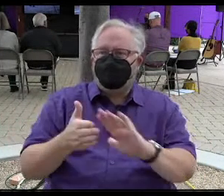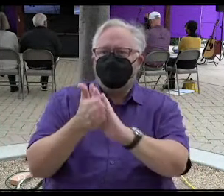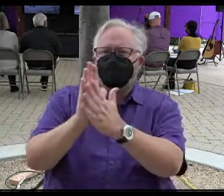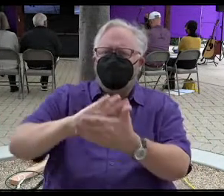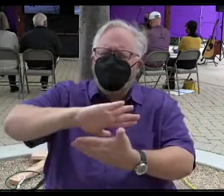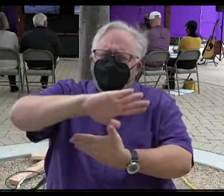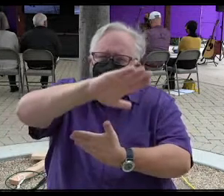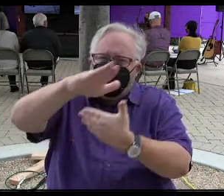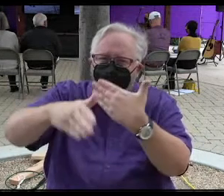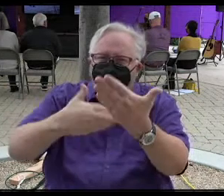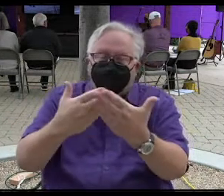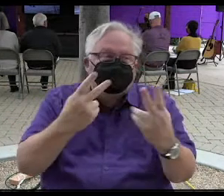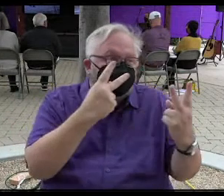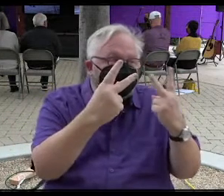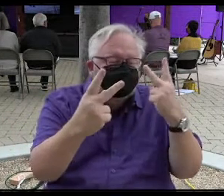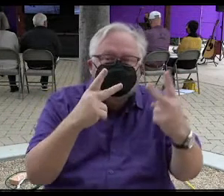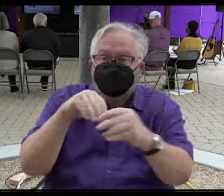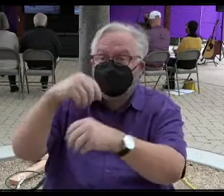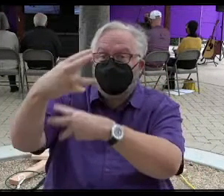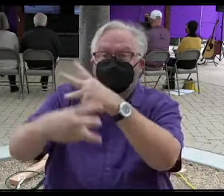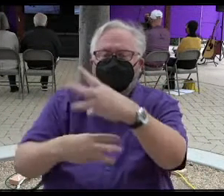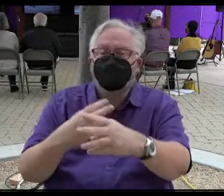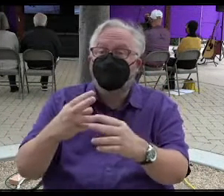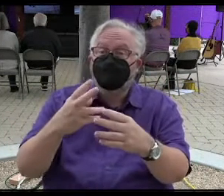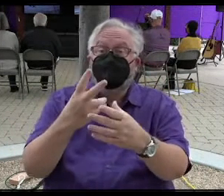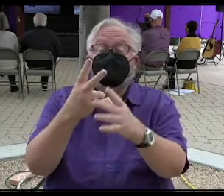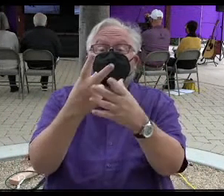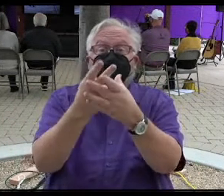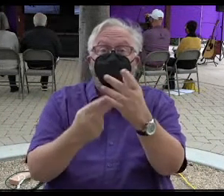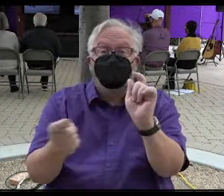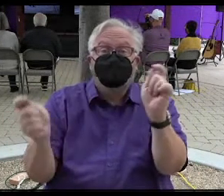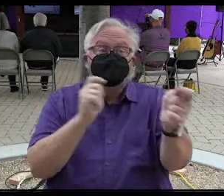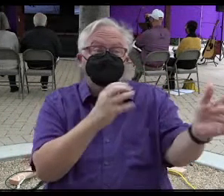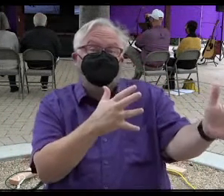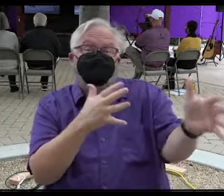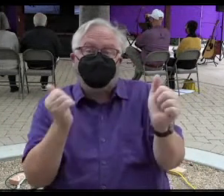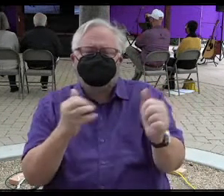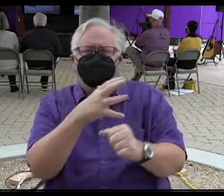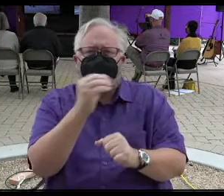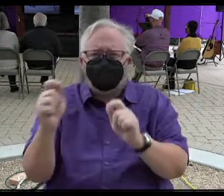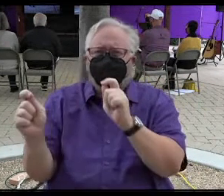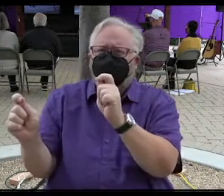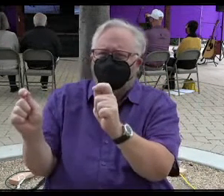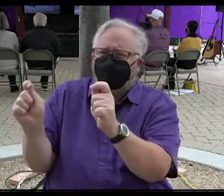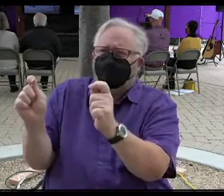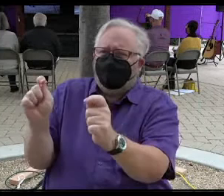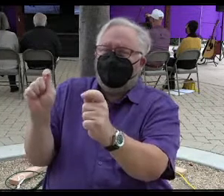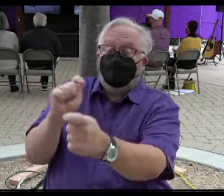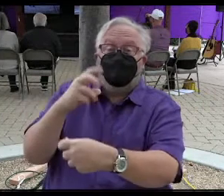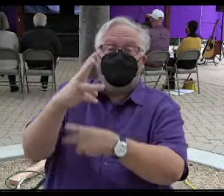in a world that's changing fast and slow, a world I'm only beginning to know.